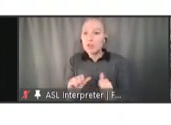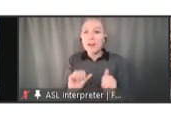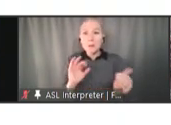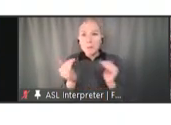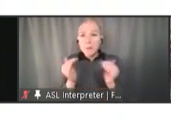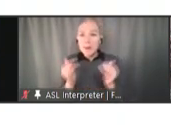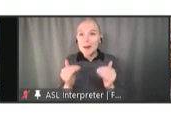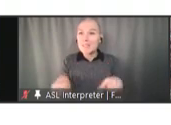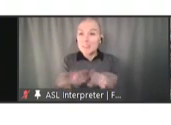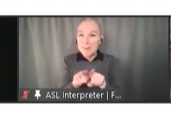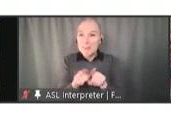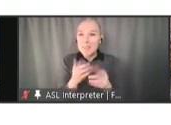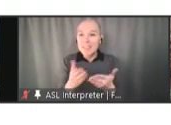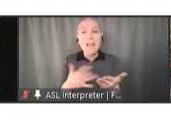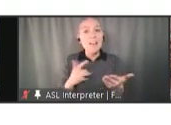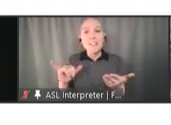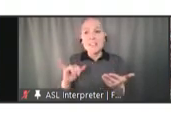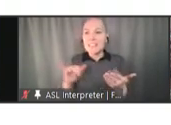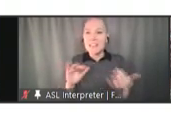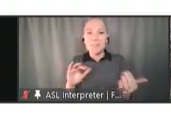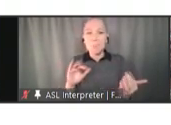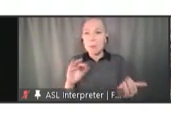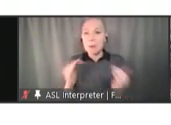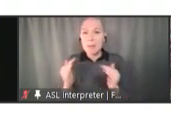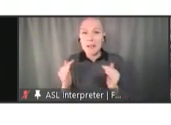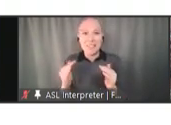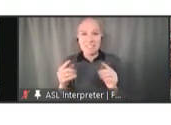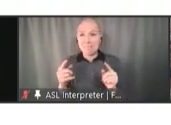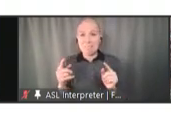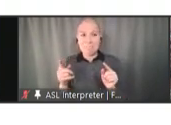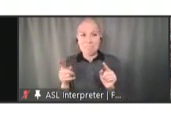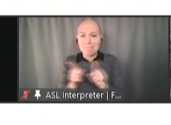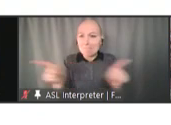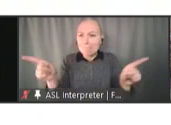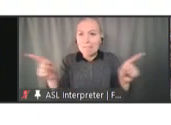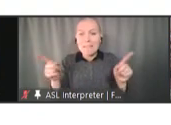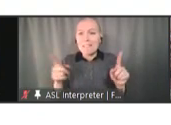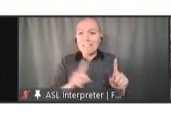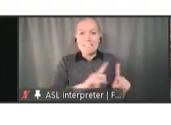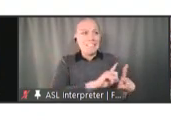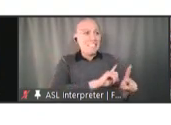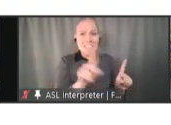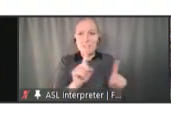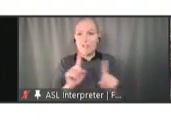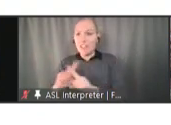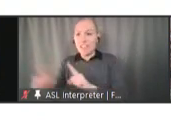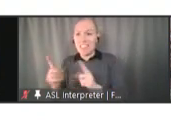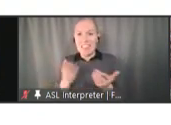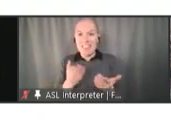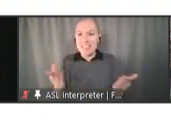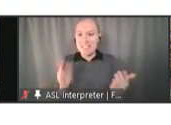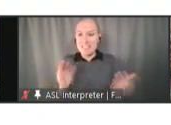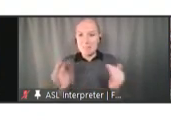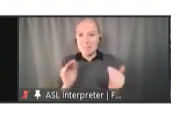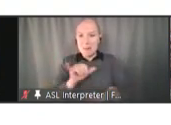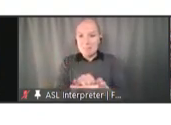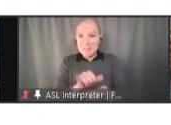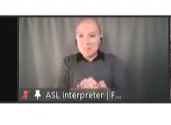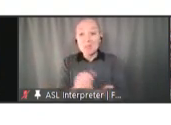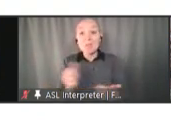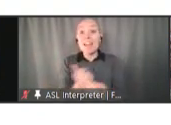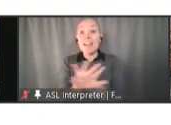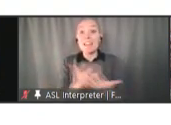comparing apples to oranges, and I think that continues to be the challenge. So anything that we can do to help support individuals in